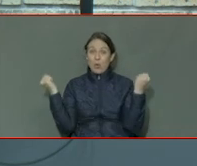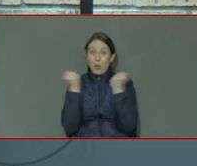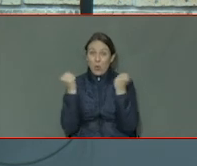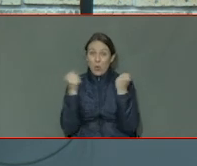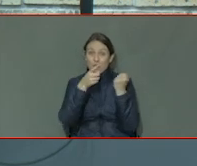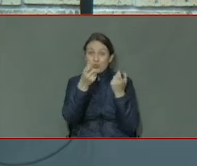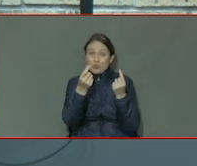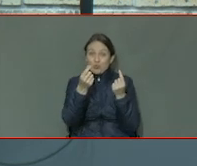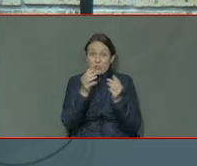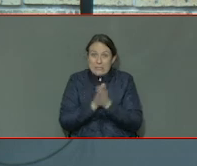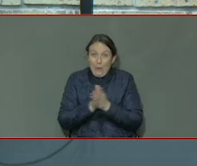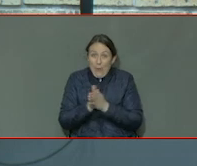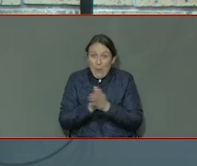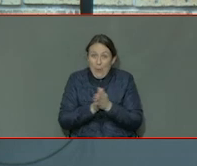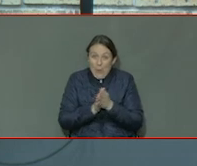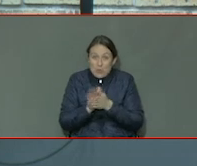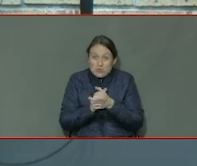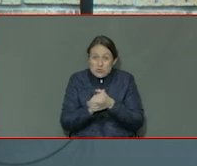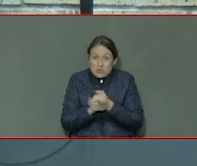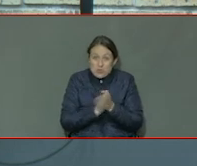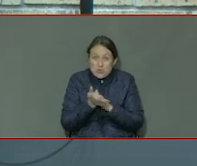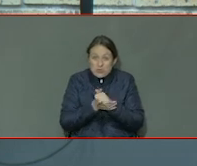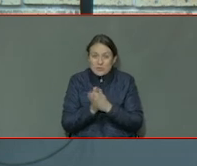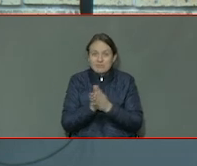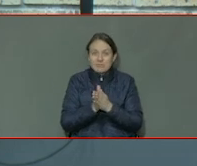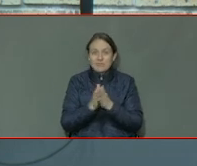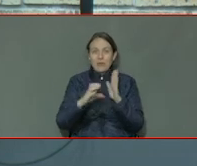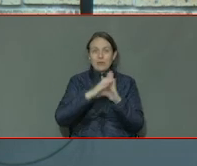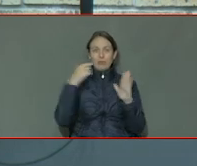together. And there I explained the whole chapter.